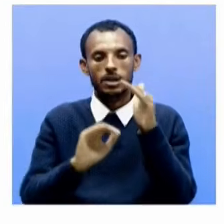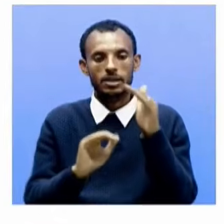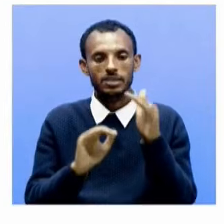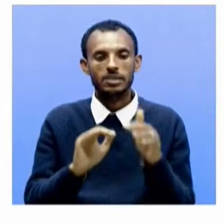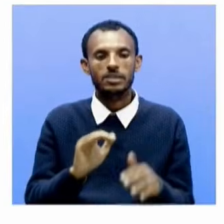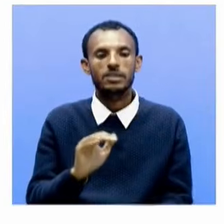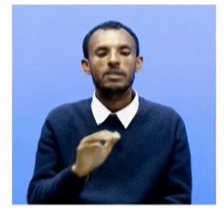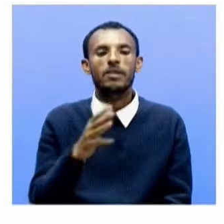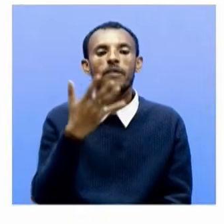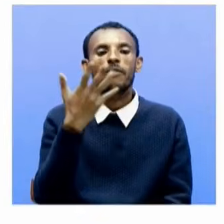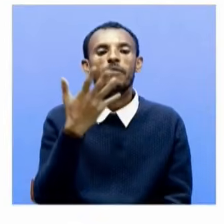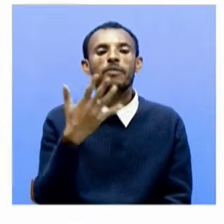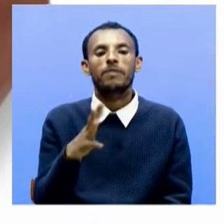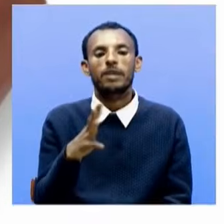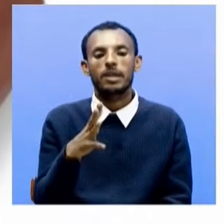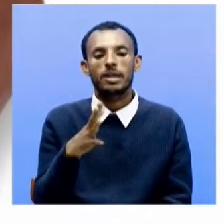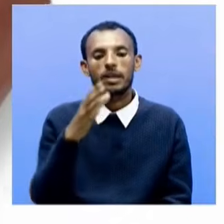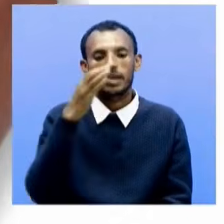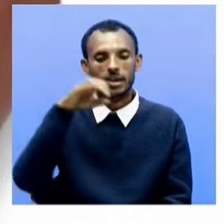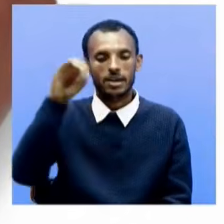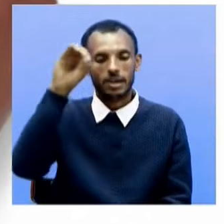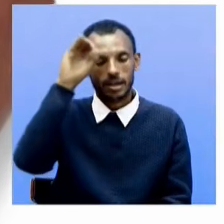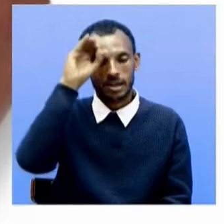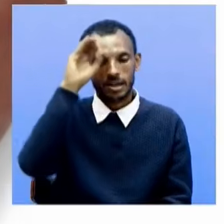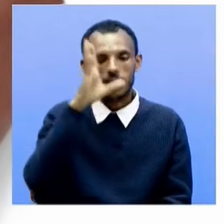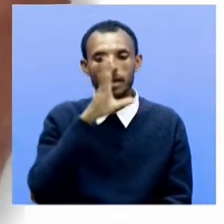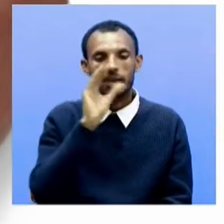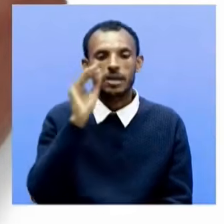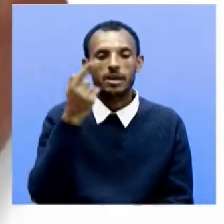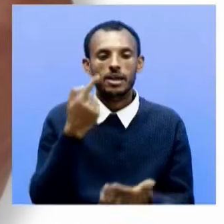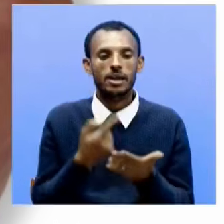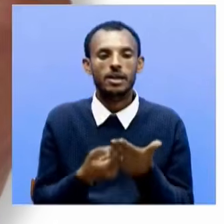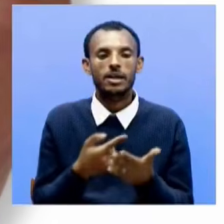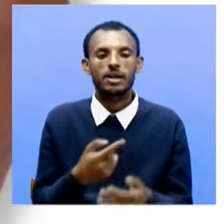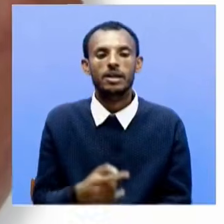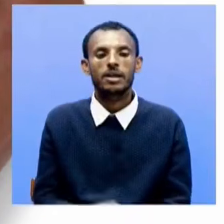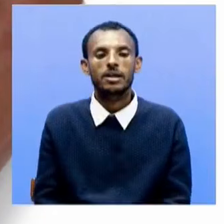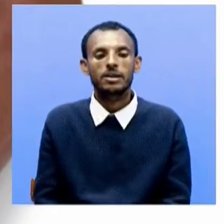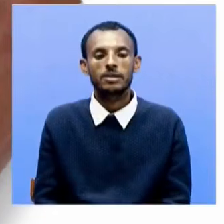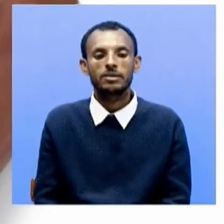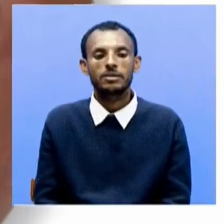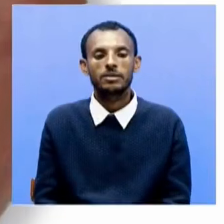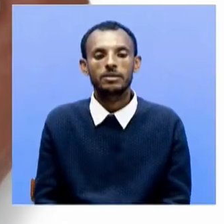15 degree, and here